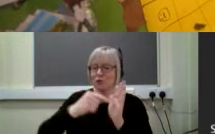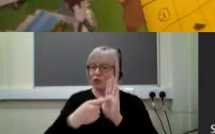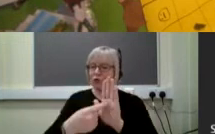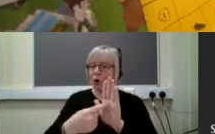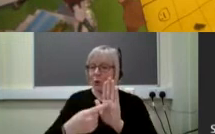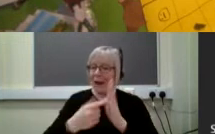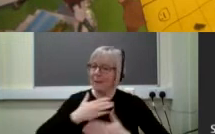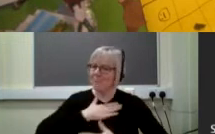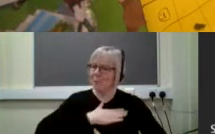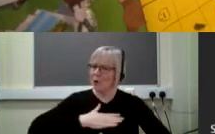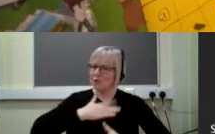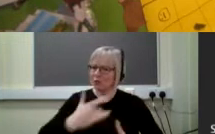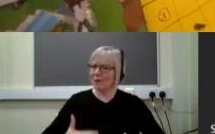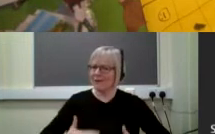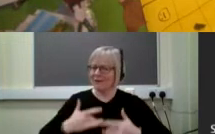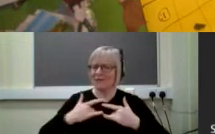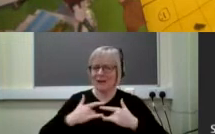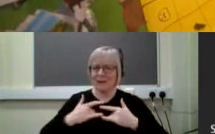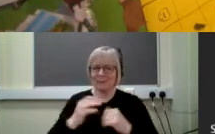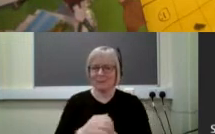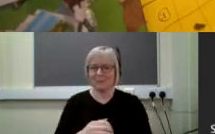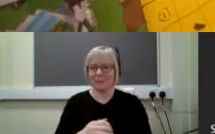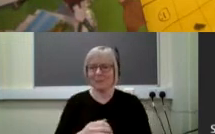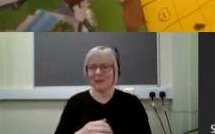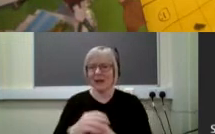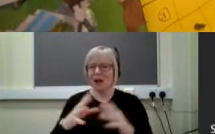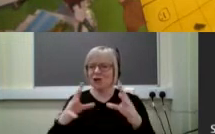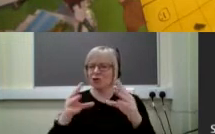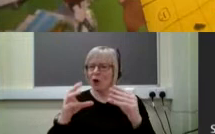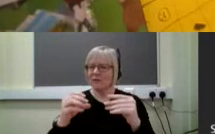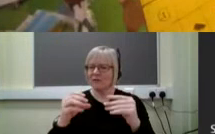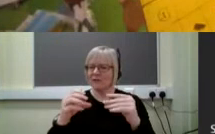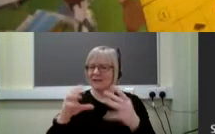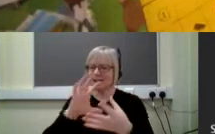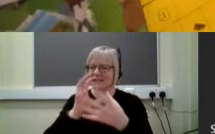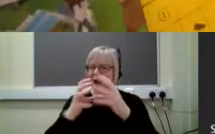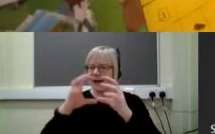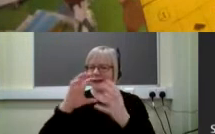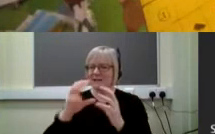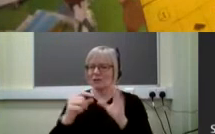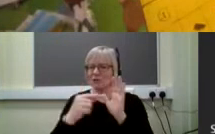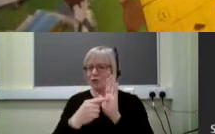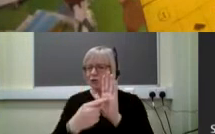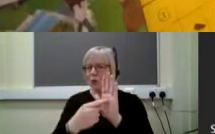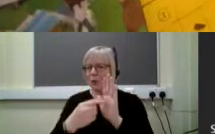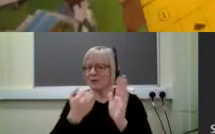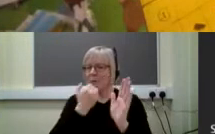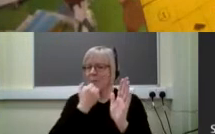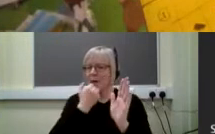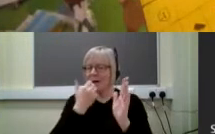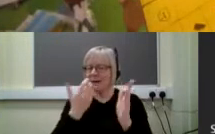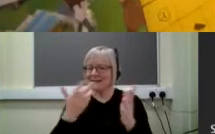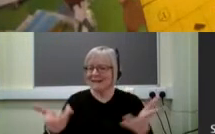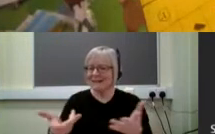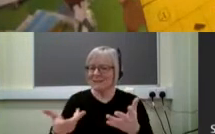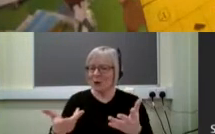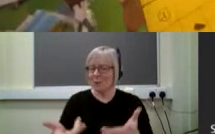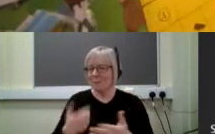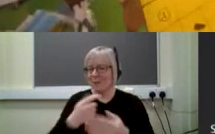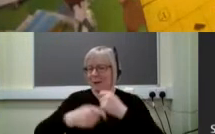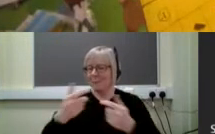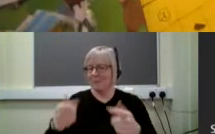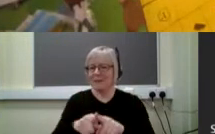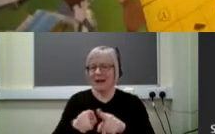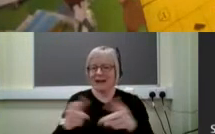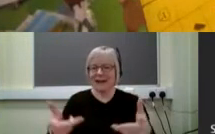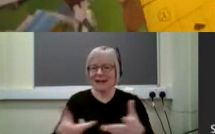a large soft dice with buttons to indicate numbers to make answering questions into a game, numbered